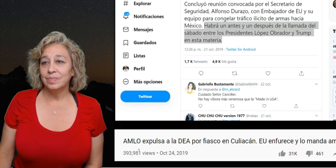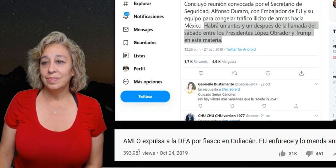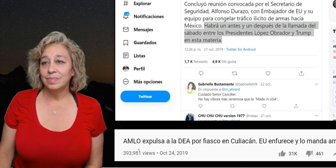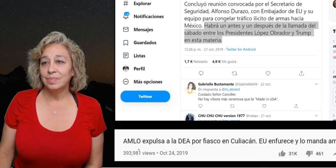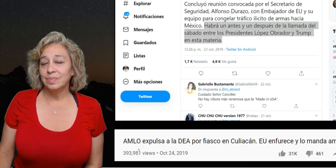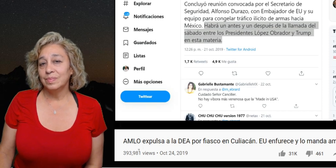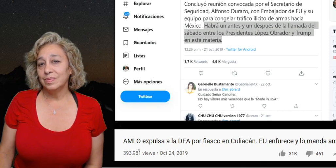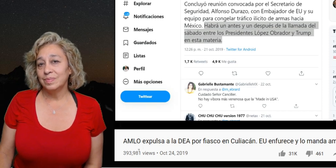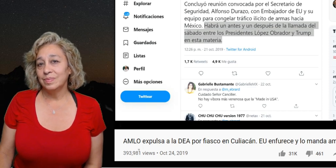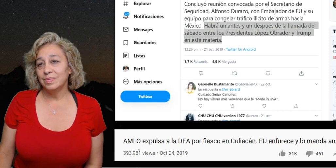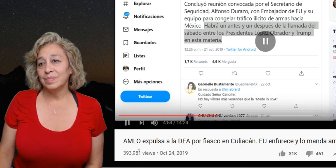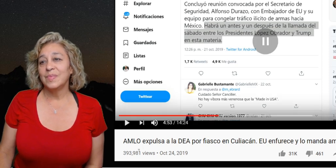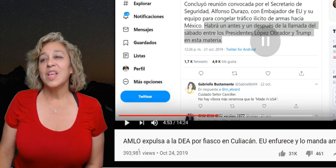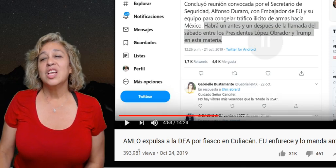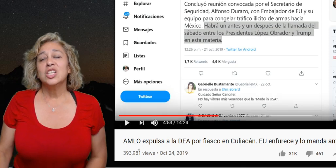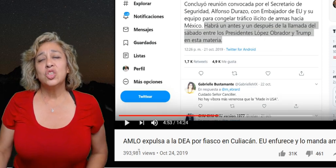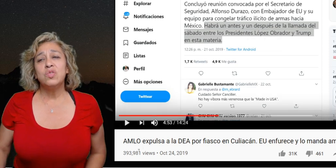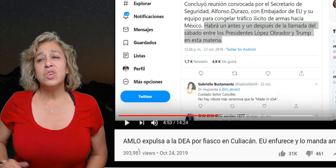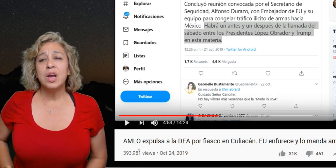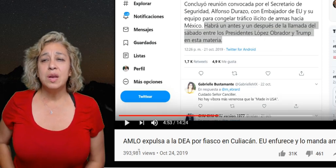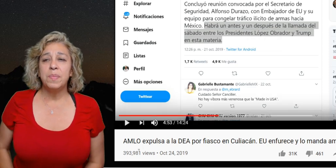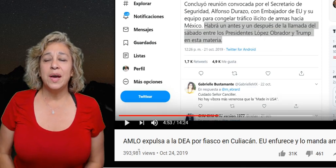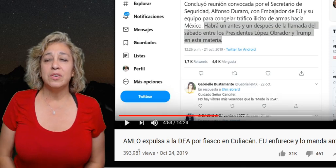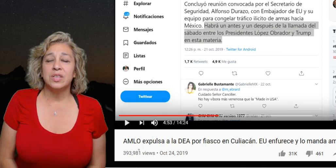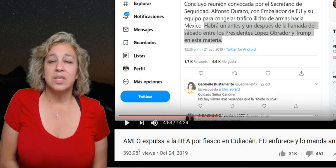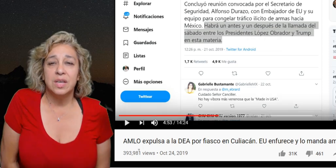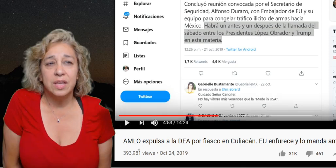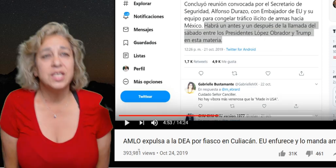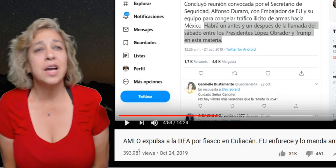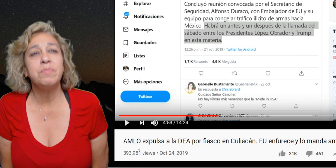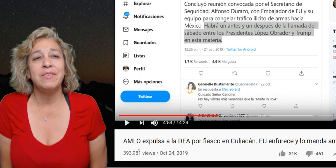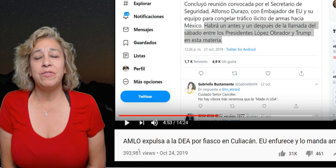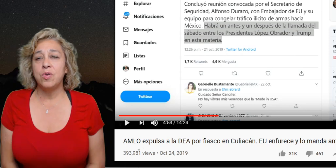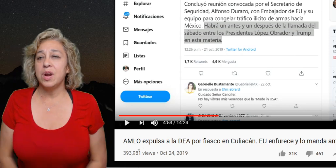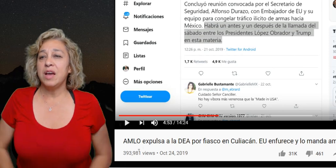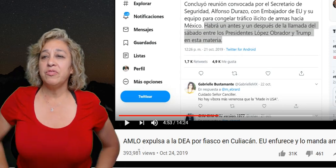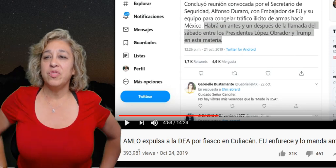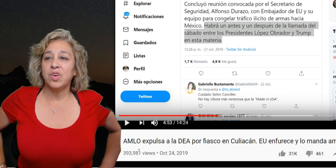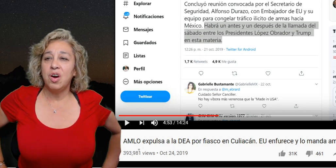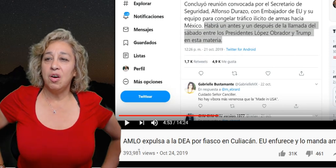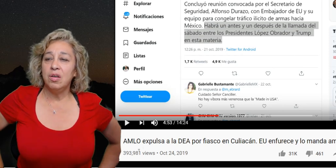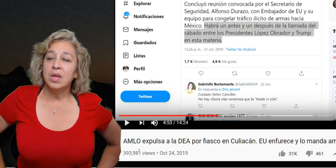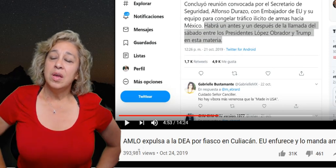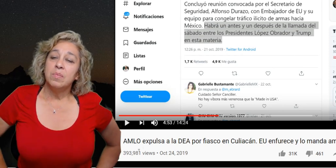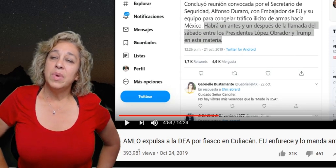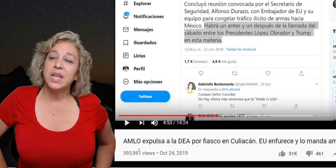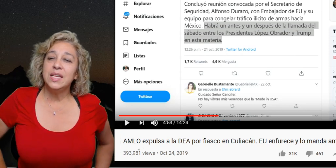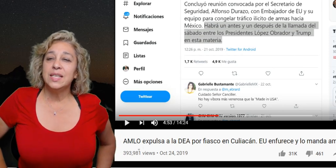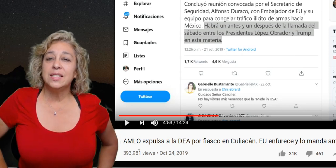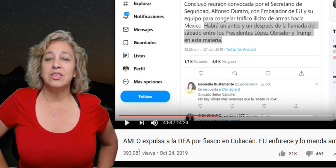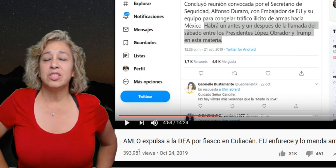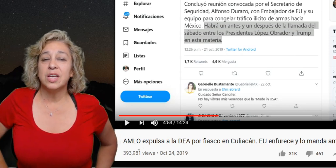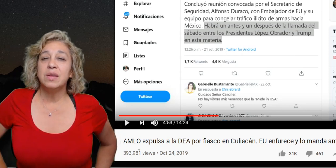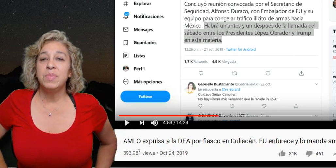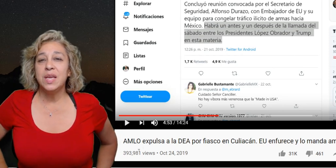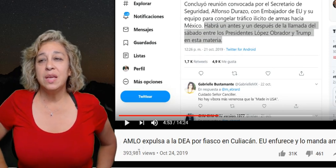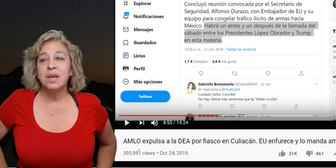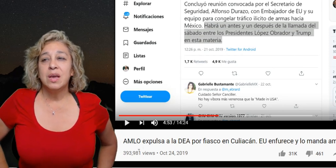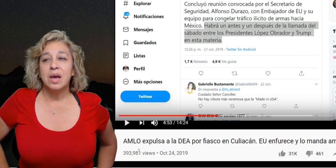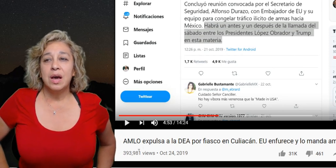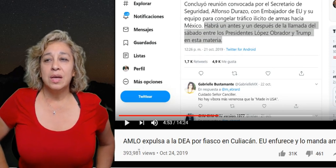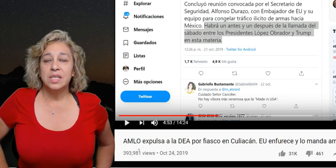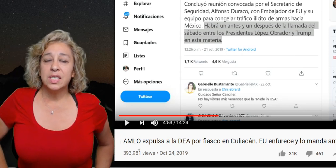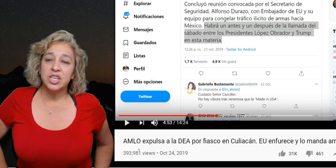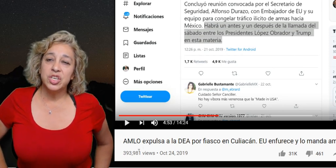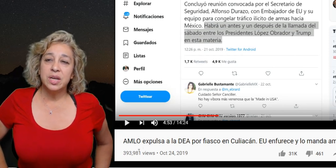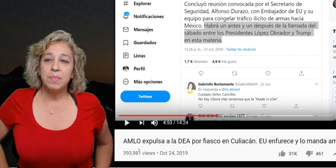cooperación y la participación. So they're talking about a time before and after the call, but he says there's going to be